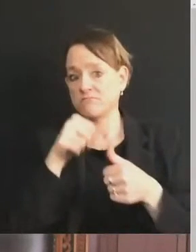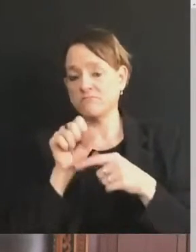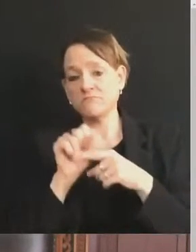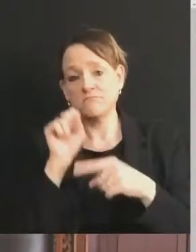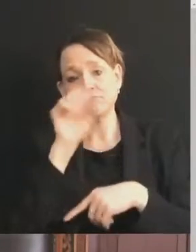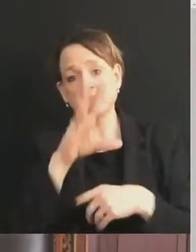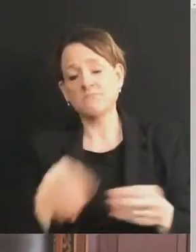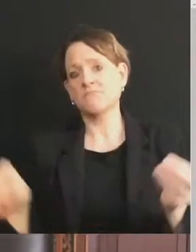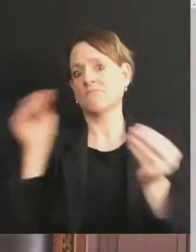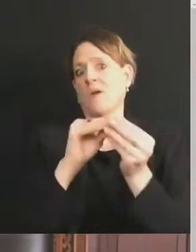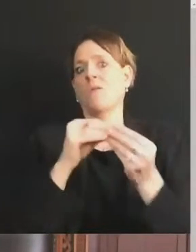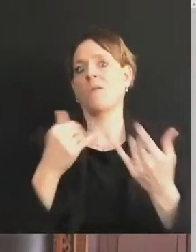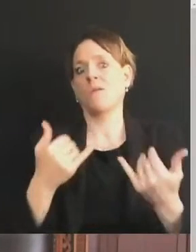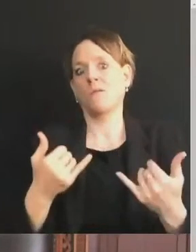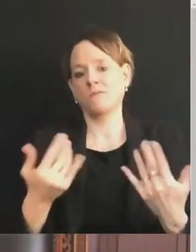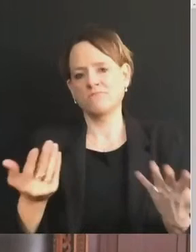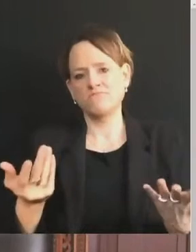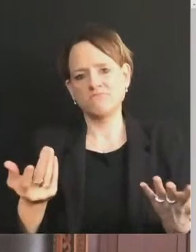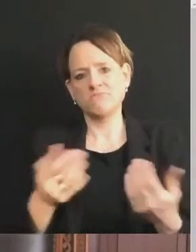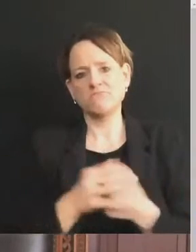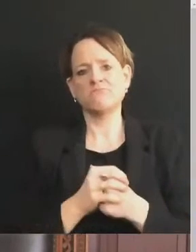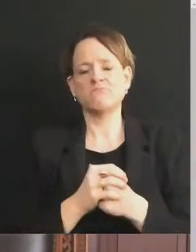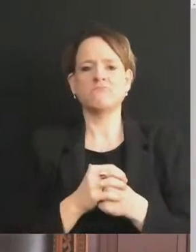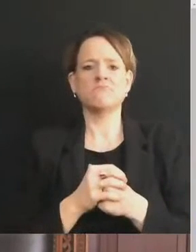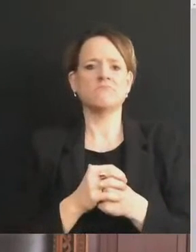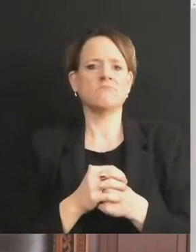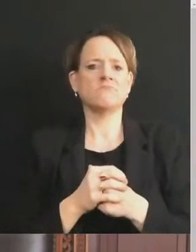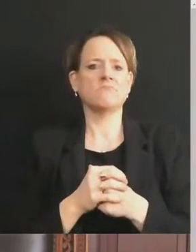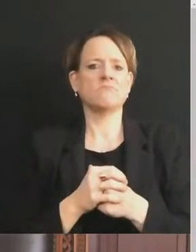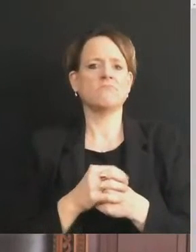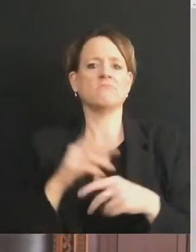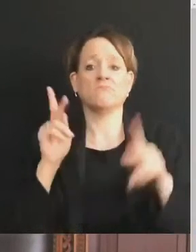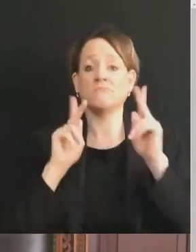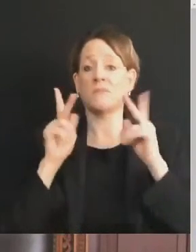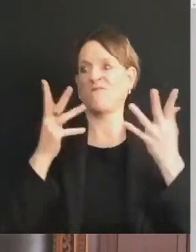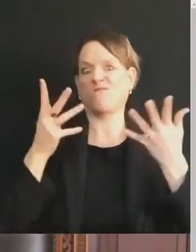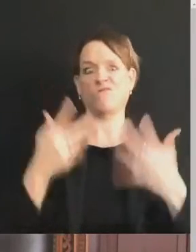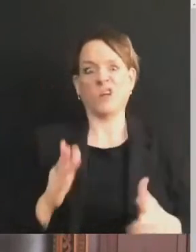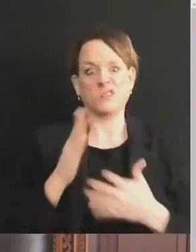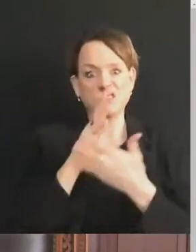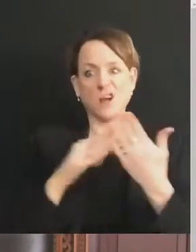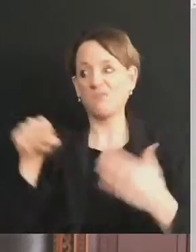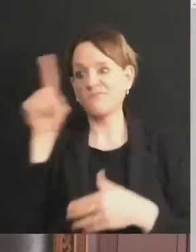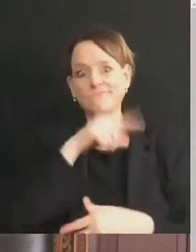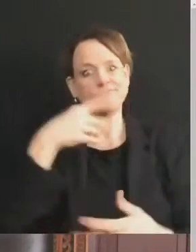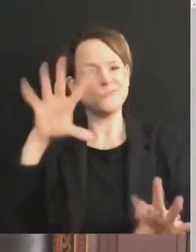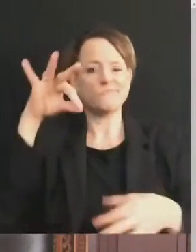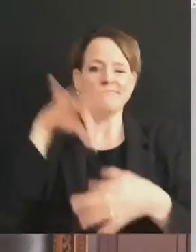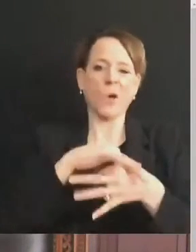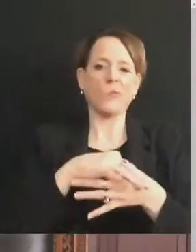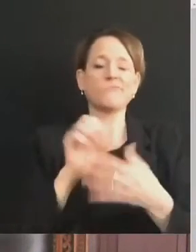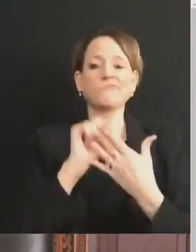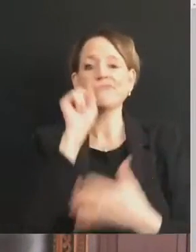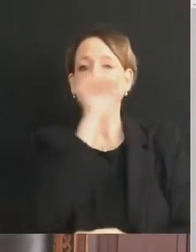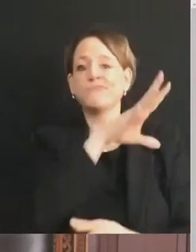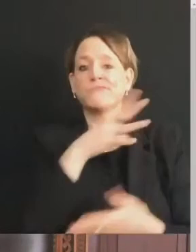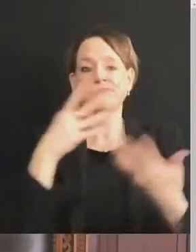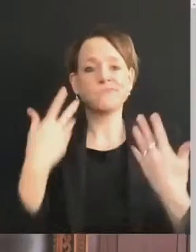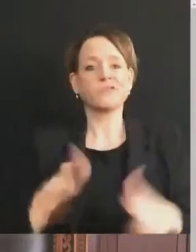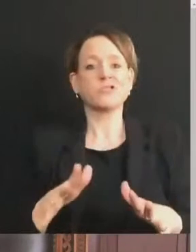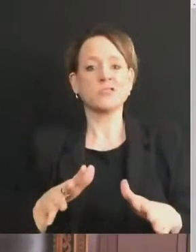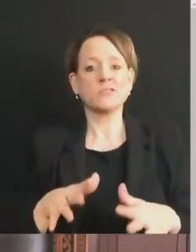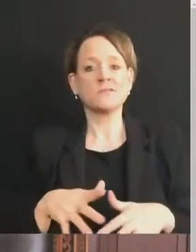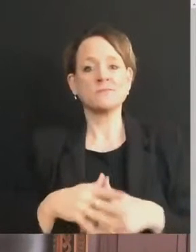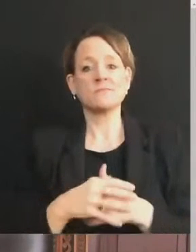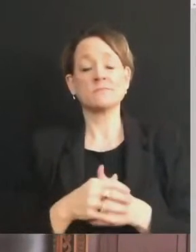have voted already by mail, including Kathy Evers and Tony Evers. And so we won't